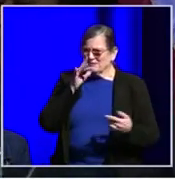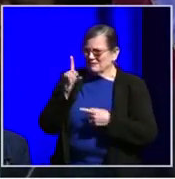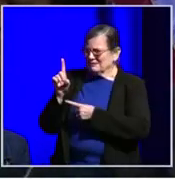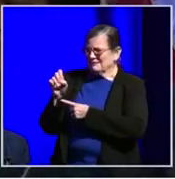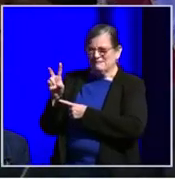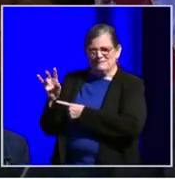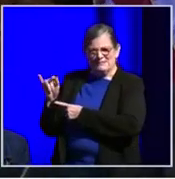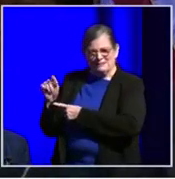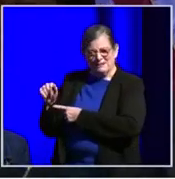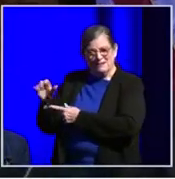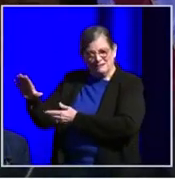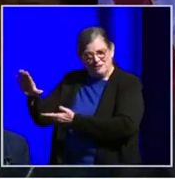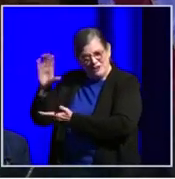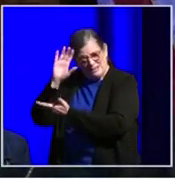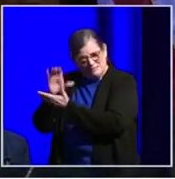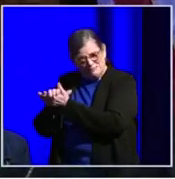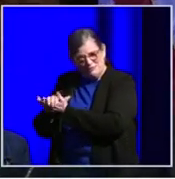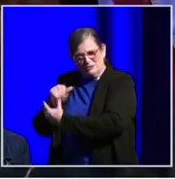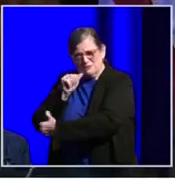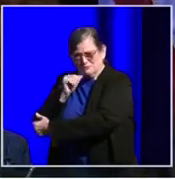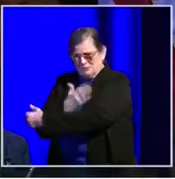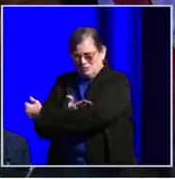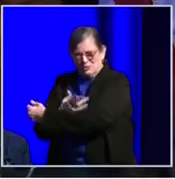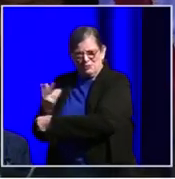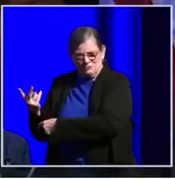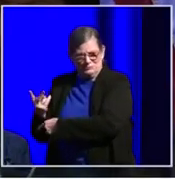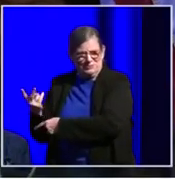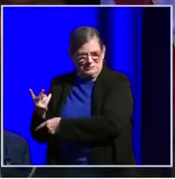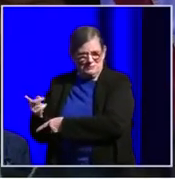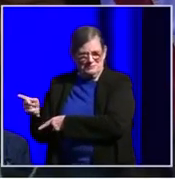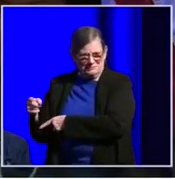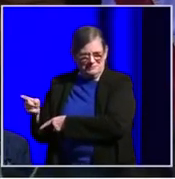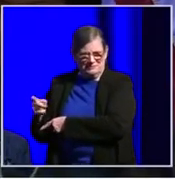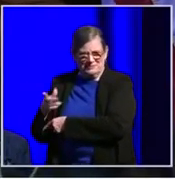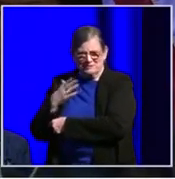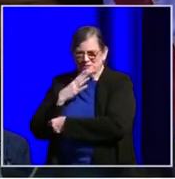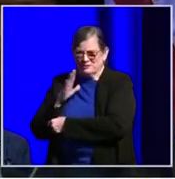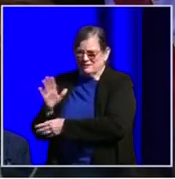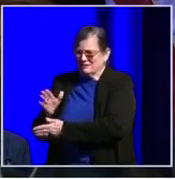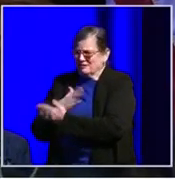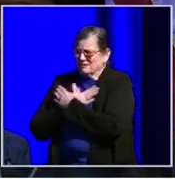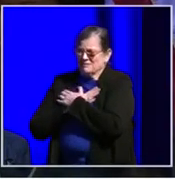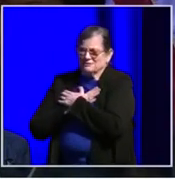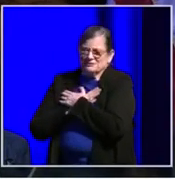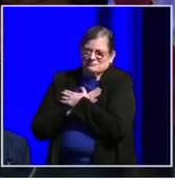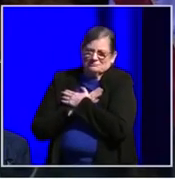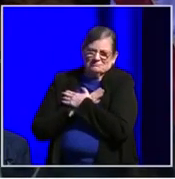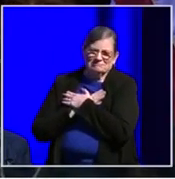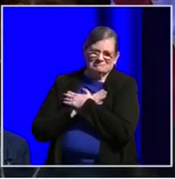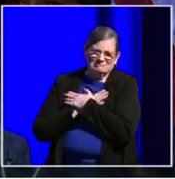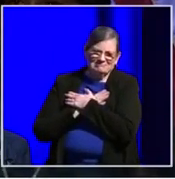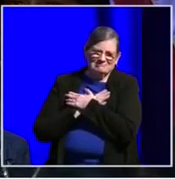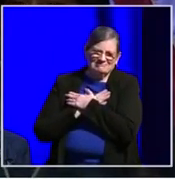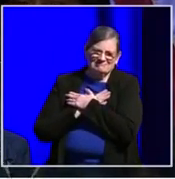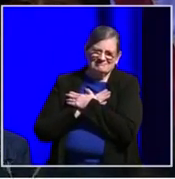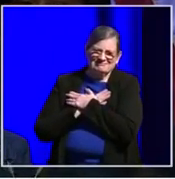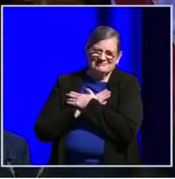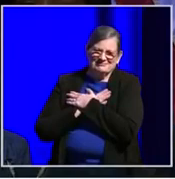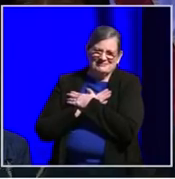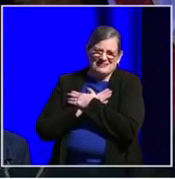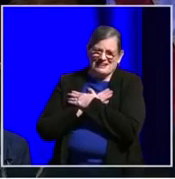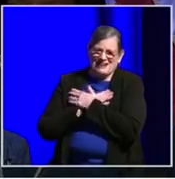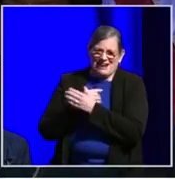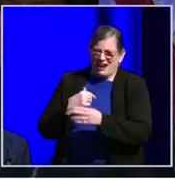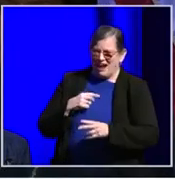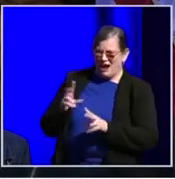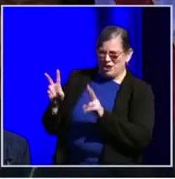daughters, Zoe and Madeline. Thank you all for your love, encouragement, and support. You've undoubtedly heard me call Ward 1 the most diverse